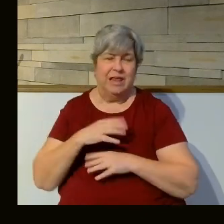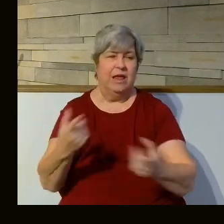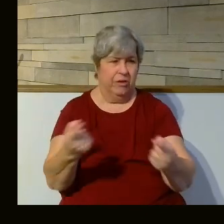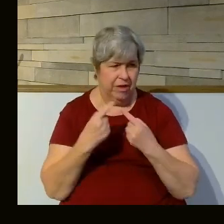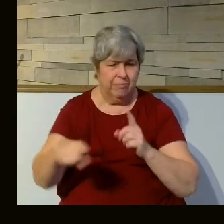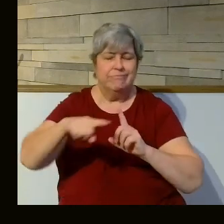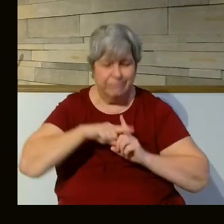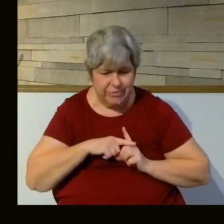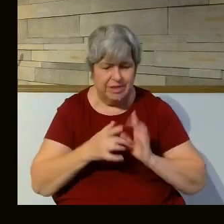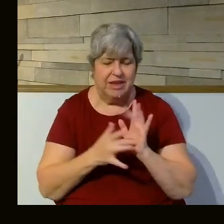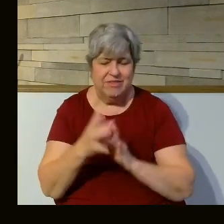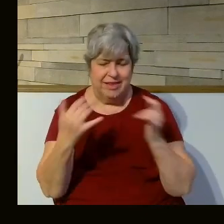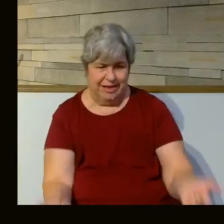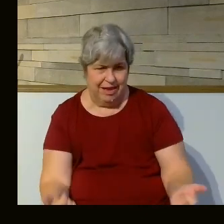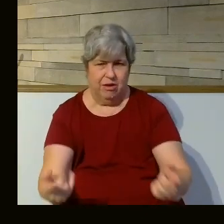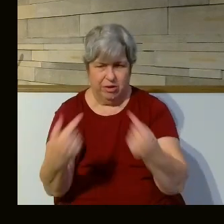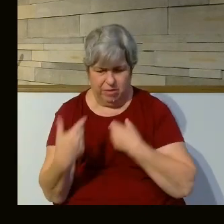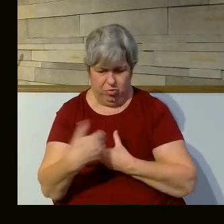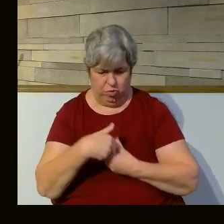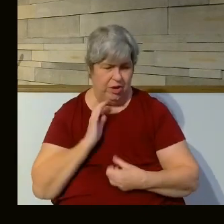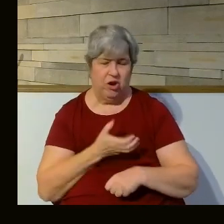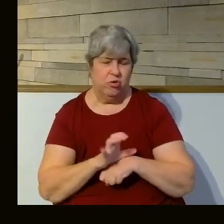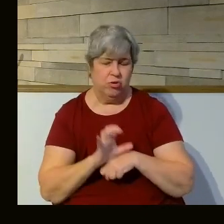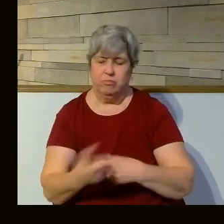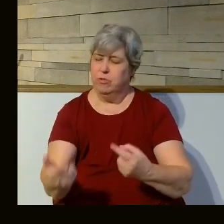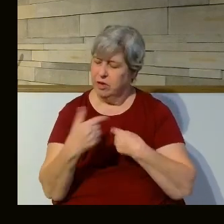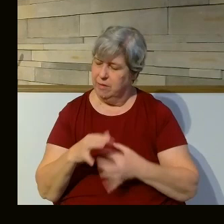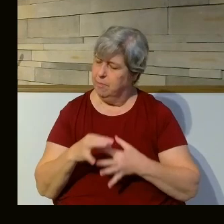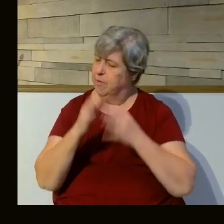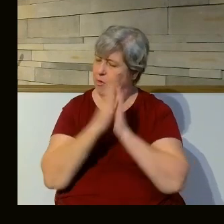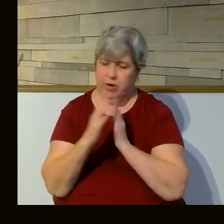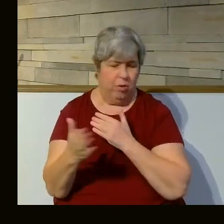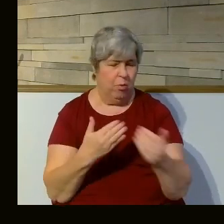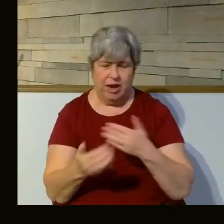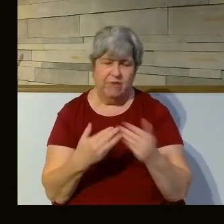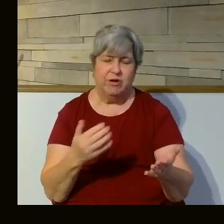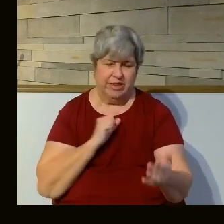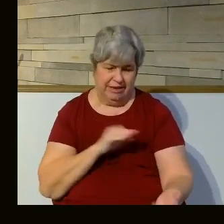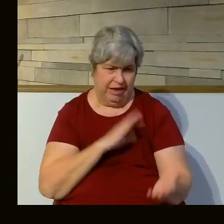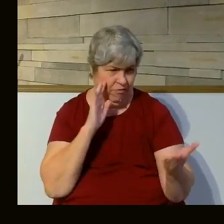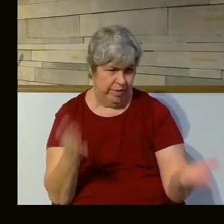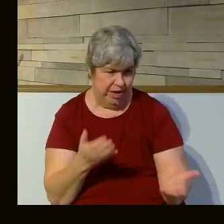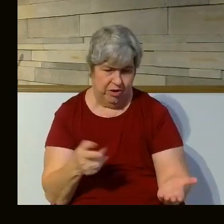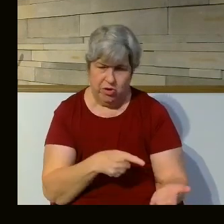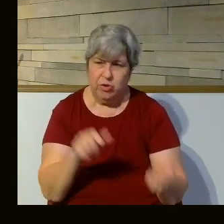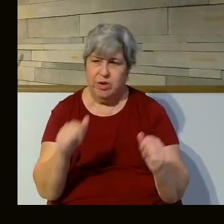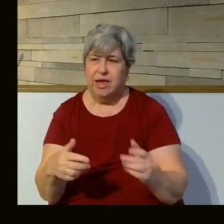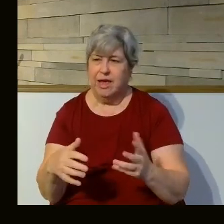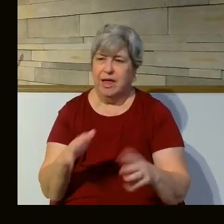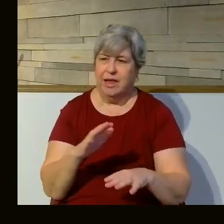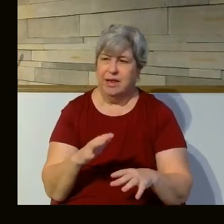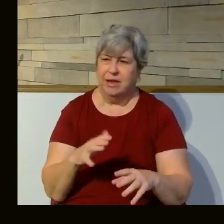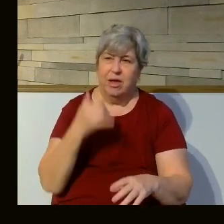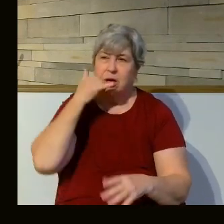receive Christ this day. Come forward and join our church. Come forward for special prayer. The staff will be up here. You'll be able to call online